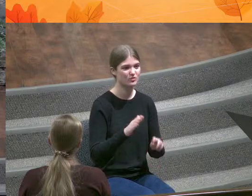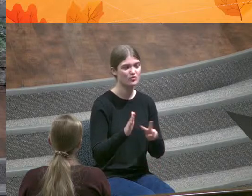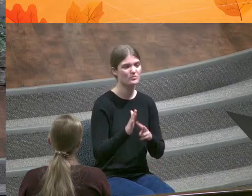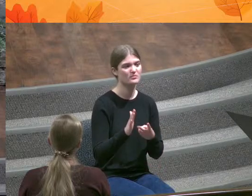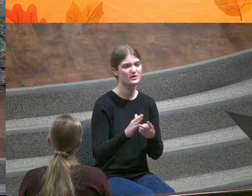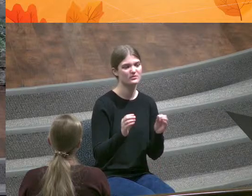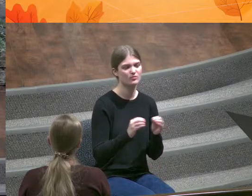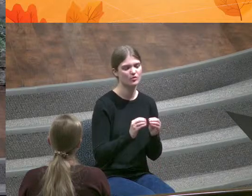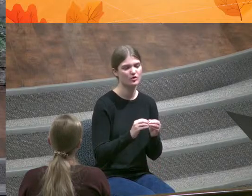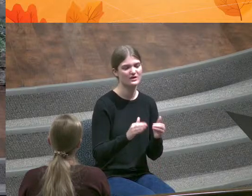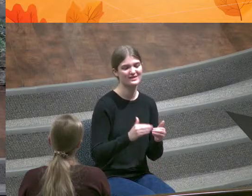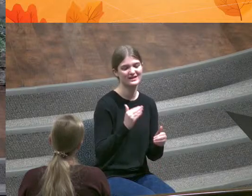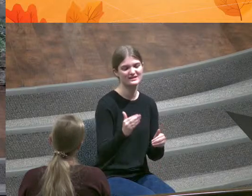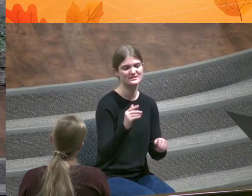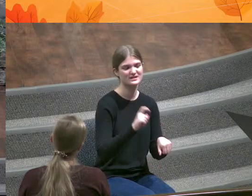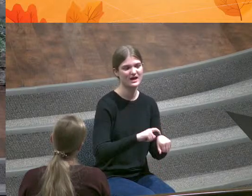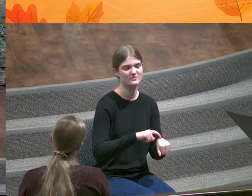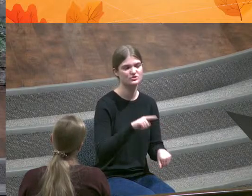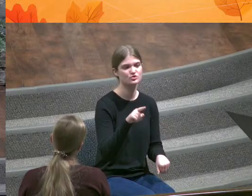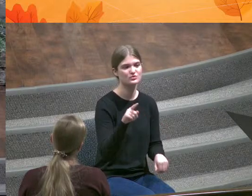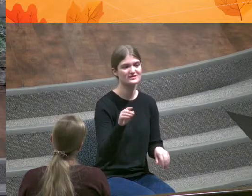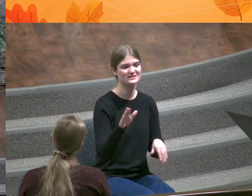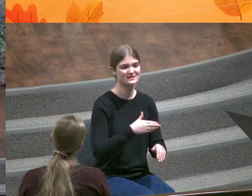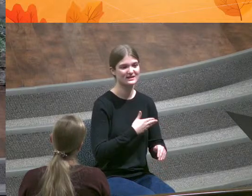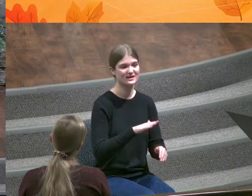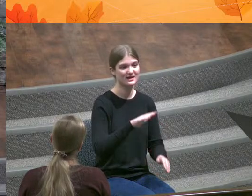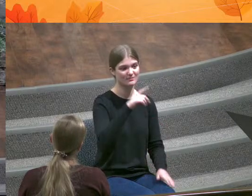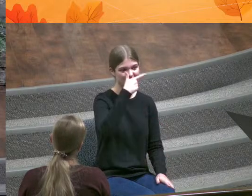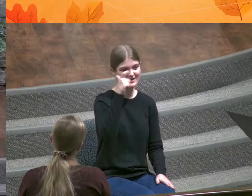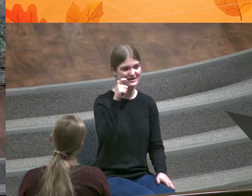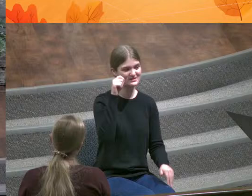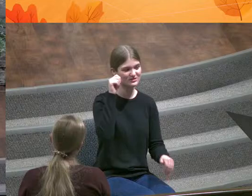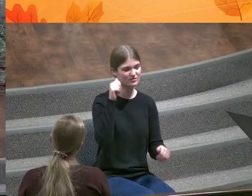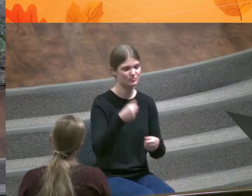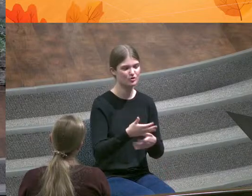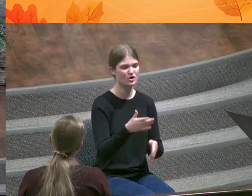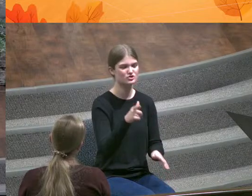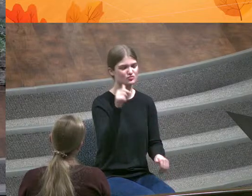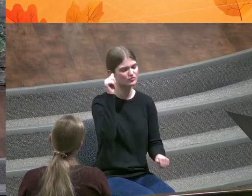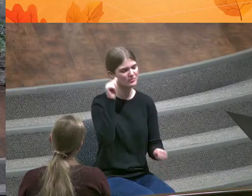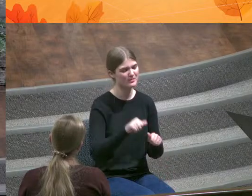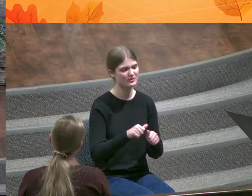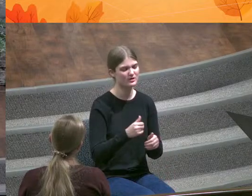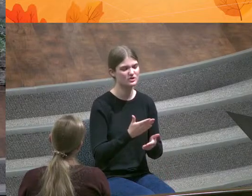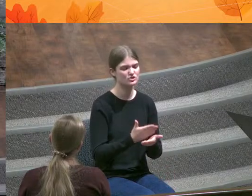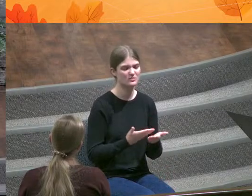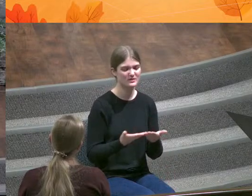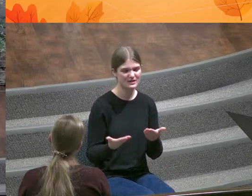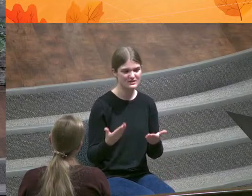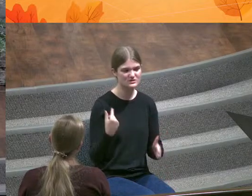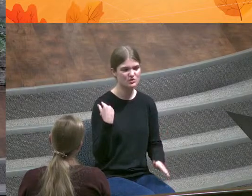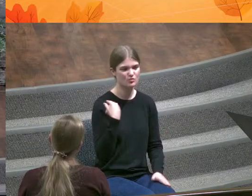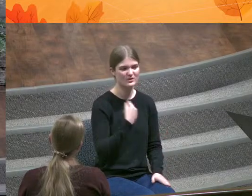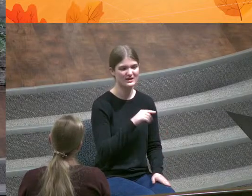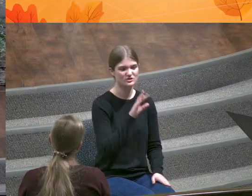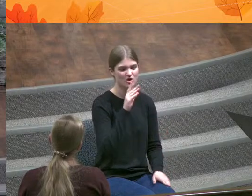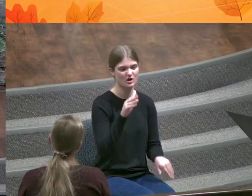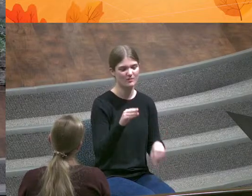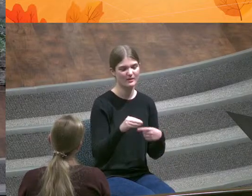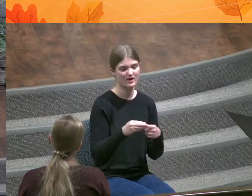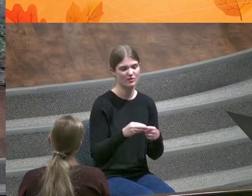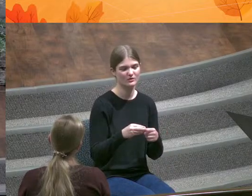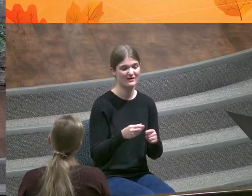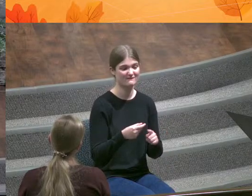mean more the next times you sing it, because it's going to remind you of maybe some points that we made from Scripture. I think